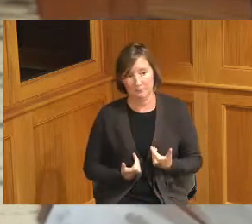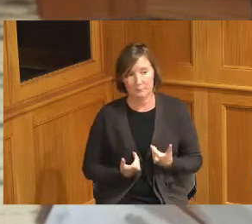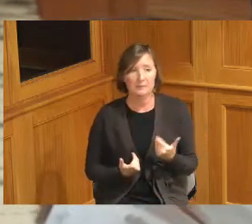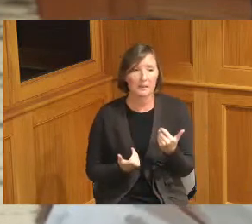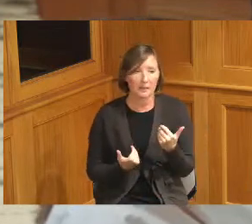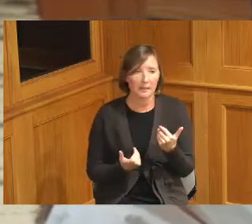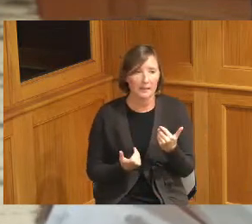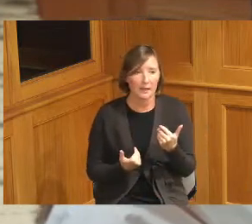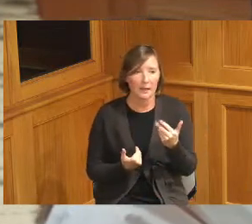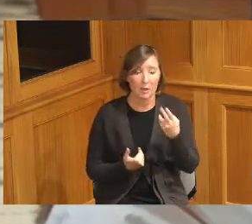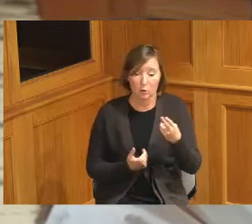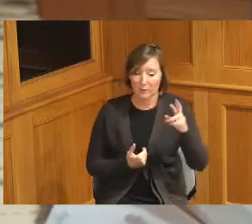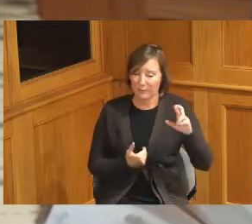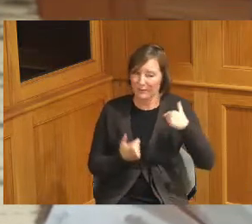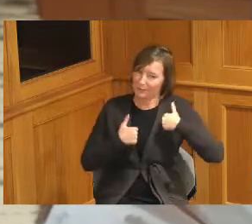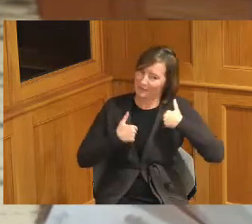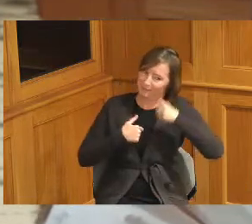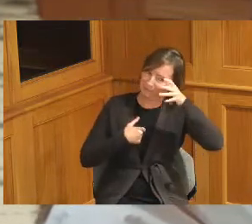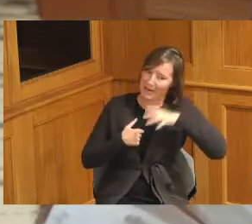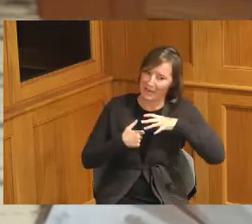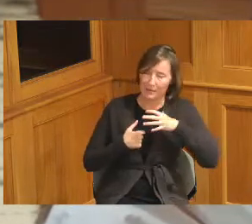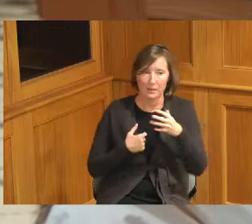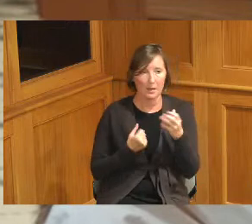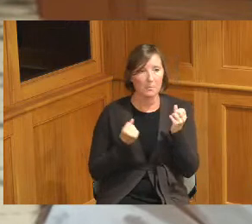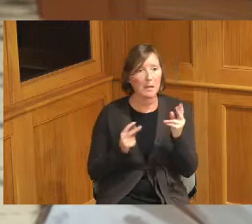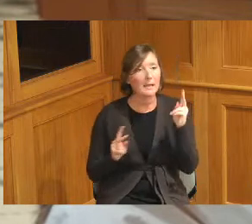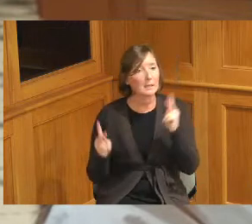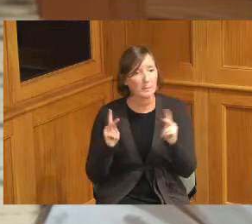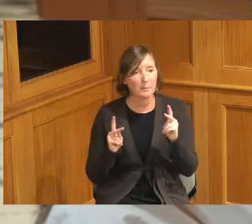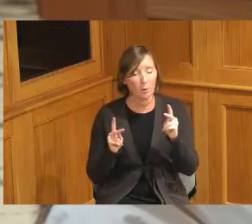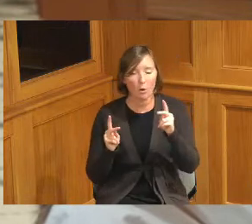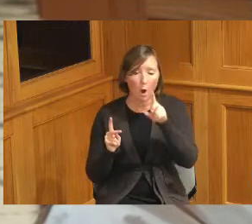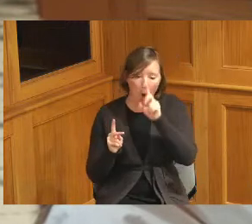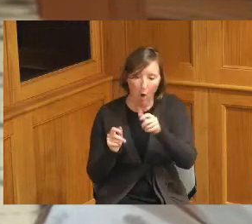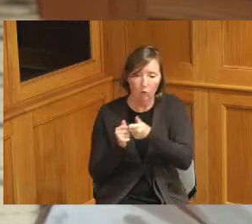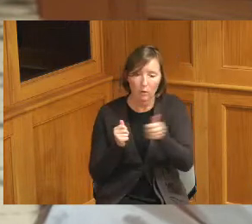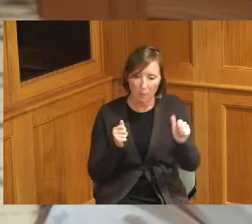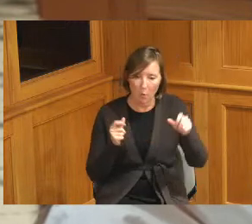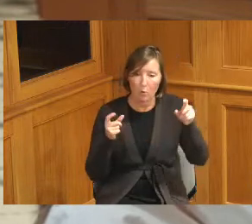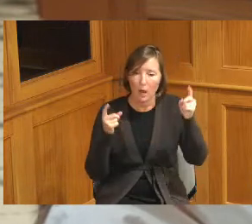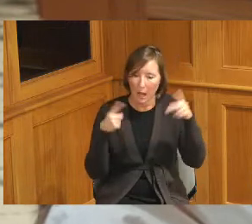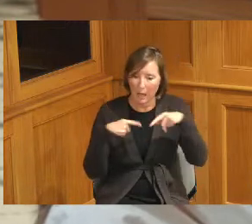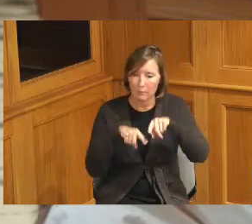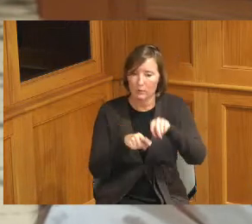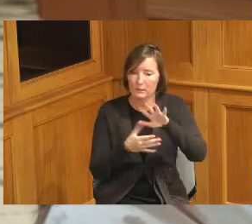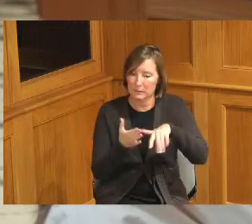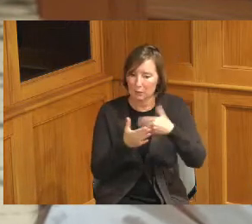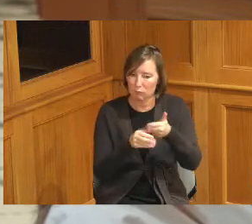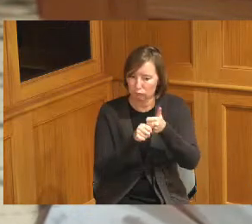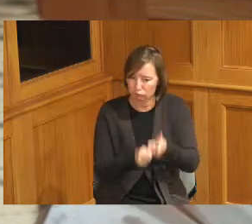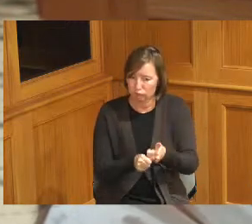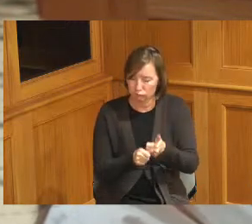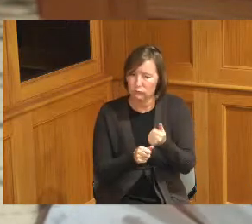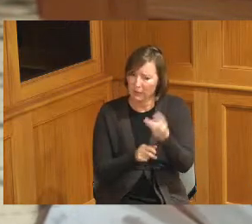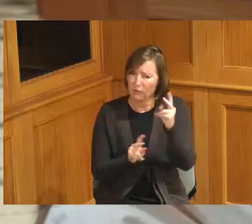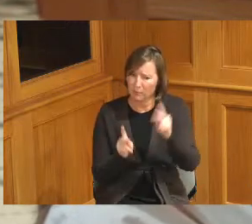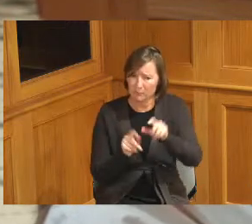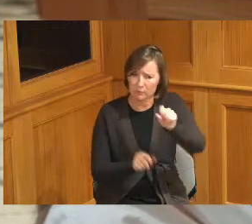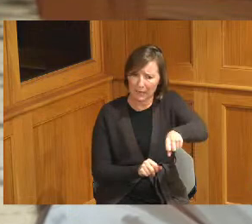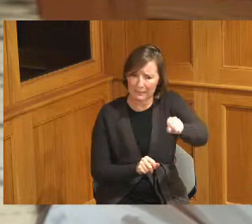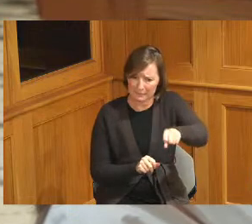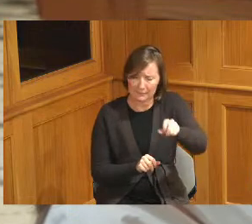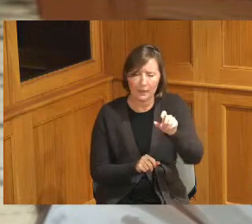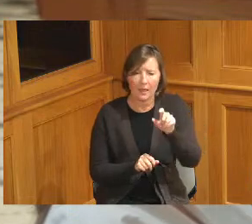but in human resources, we have a number of people that work remote. They're on a hybrid schedule, or they work that type